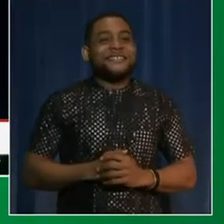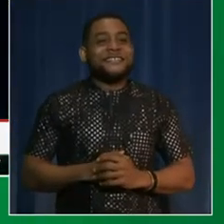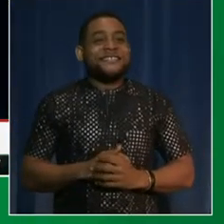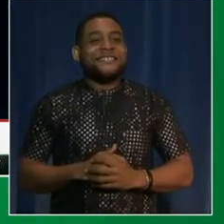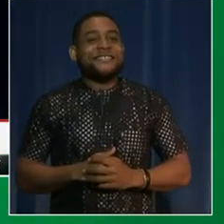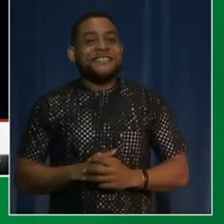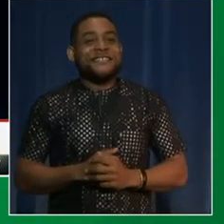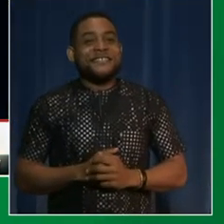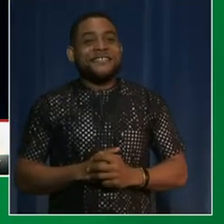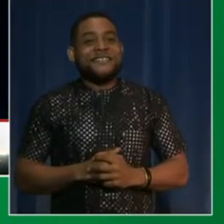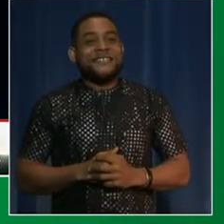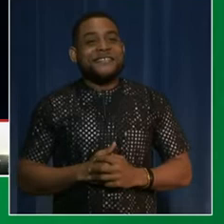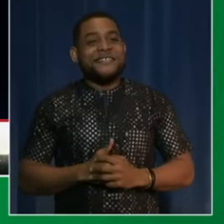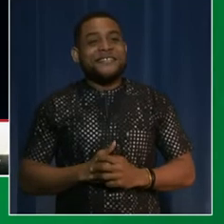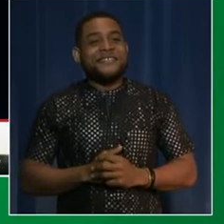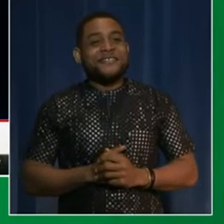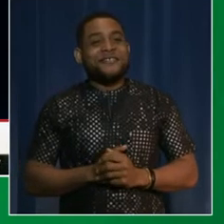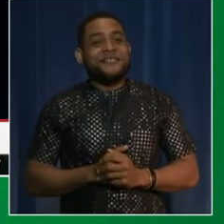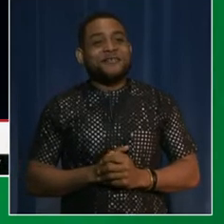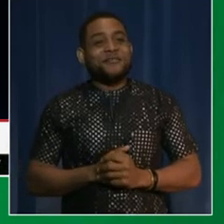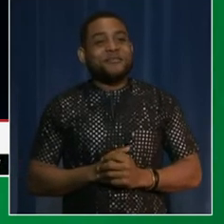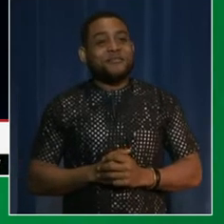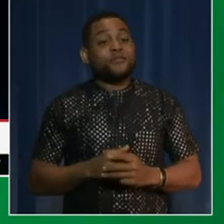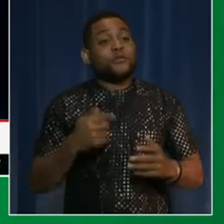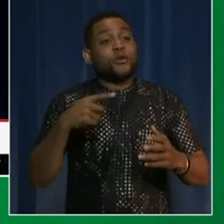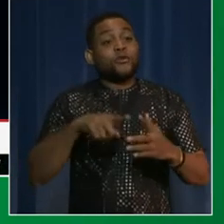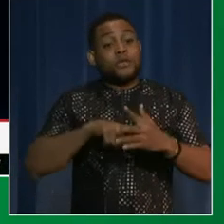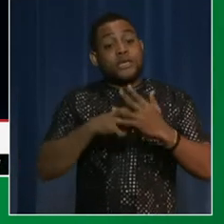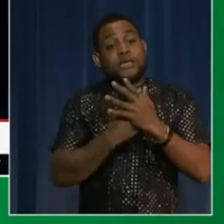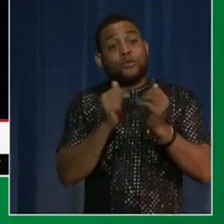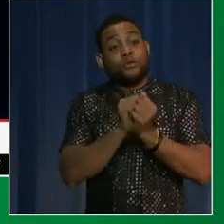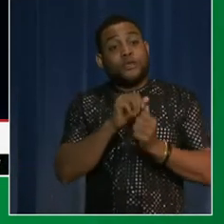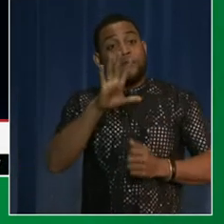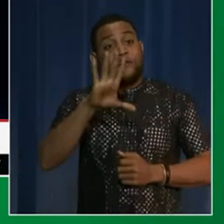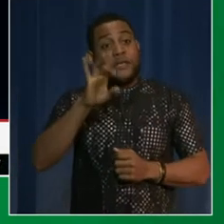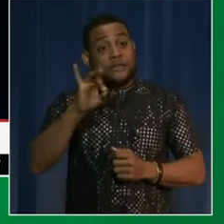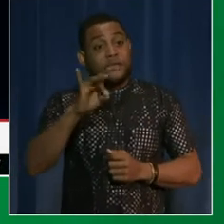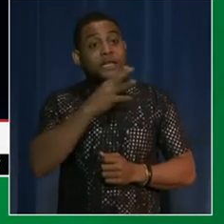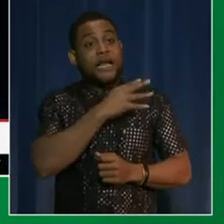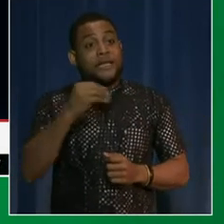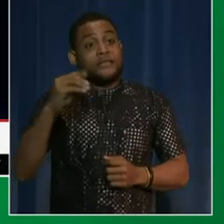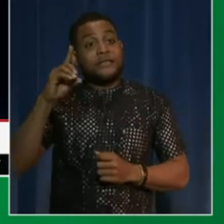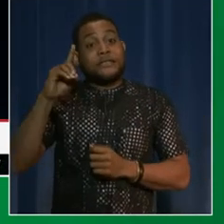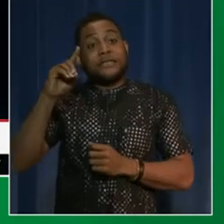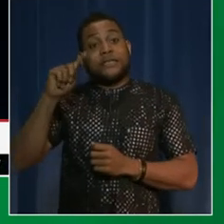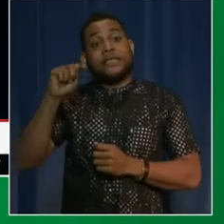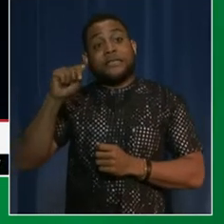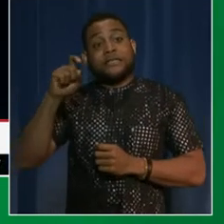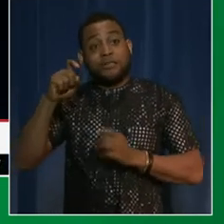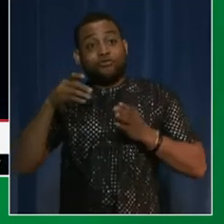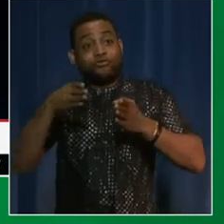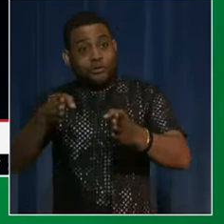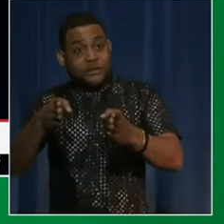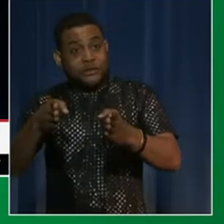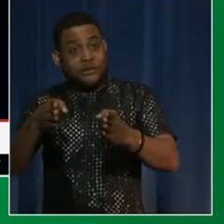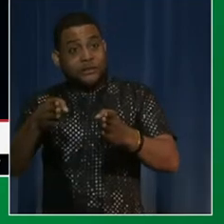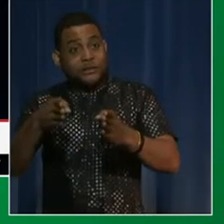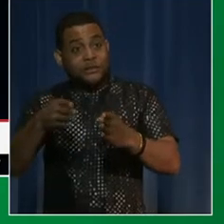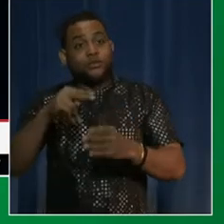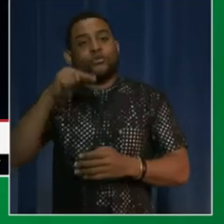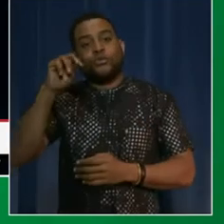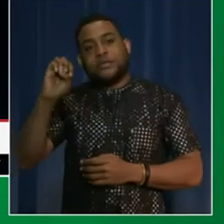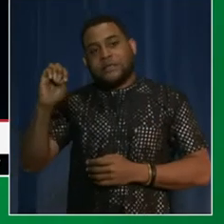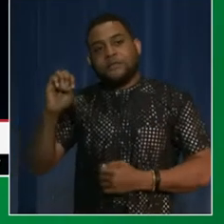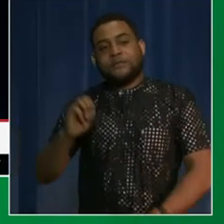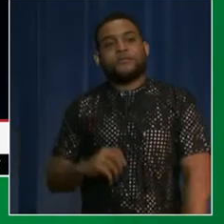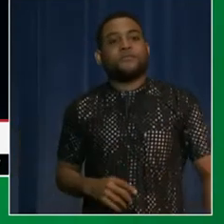start with a parcel at 58th and Dick Street Northeast. And with these, this is the first of 3 largest solicitations